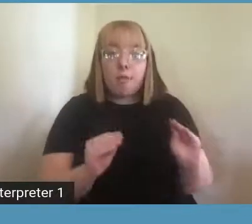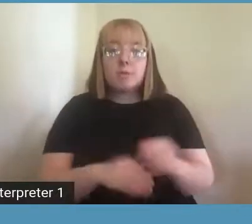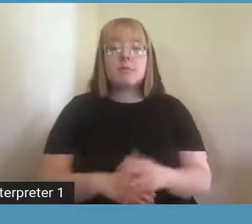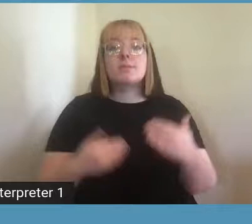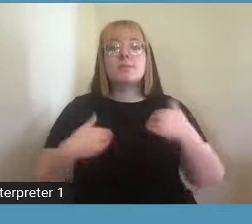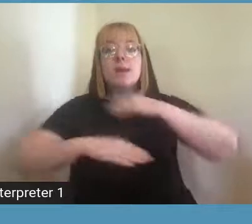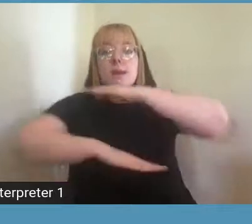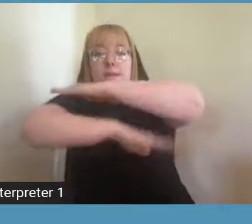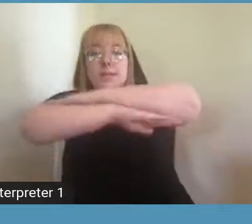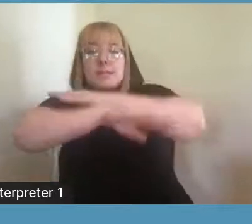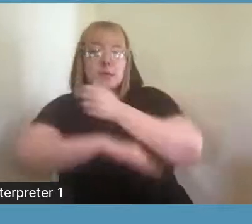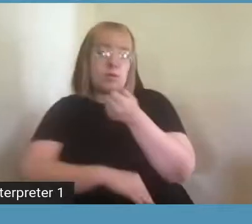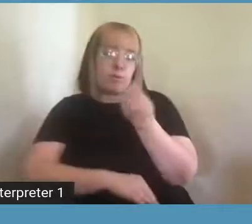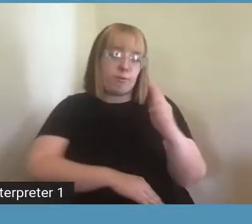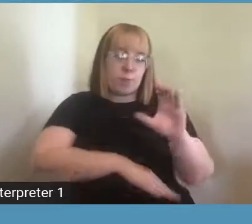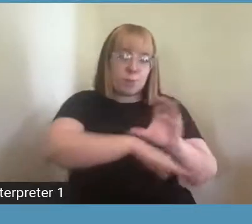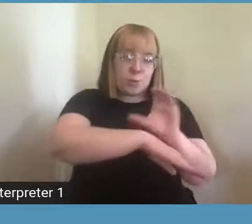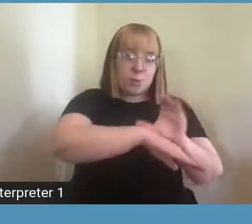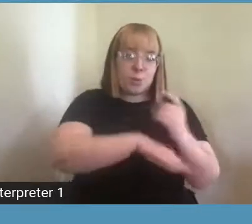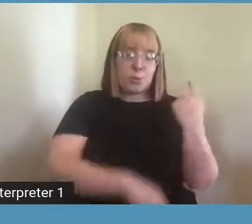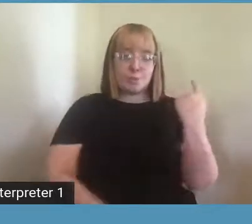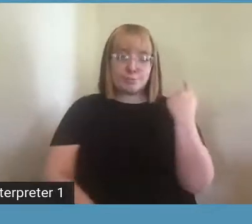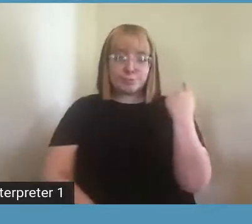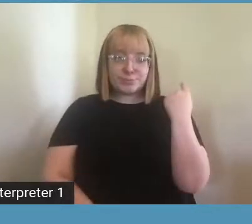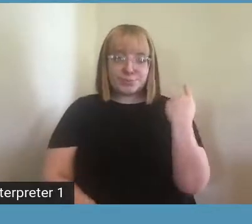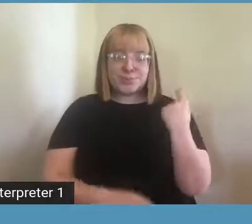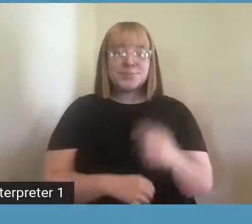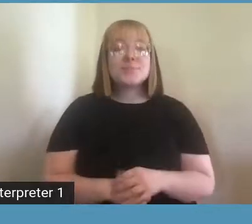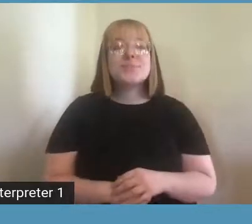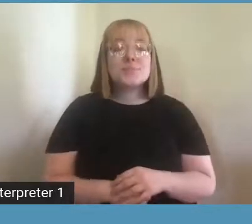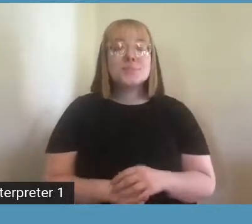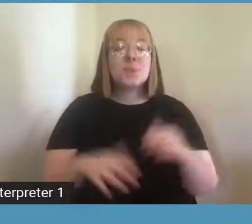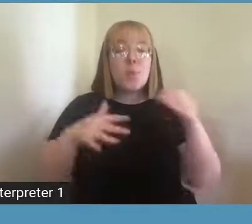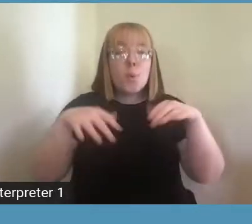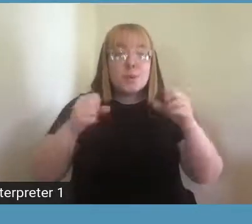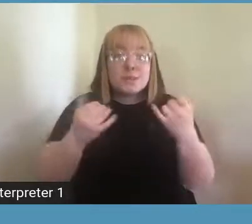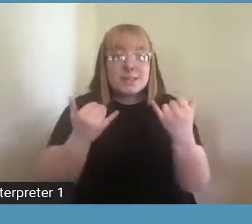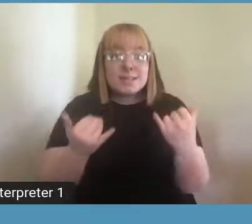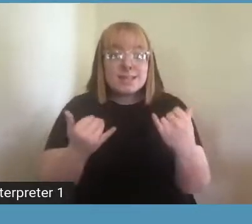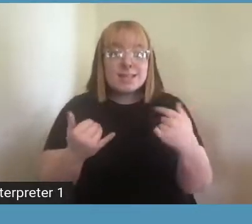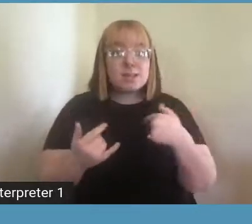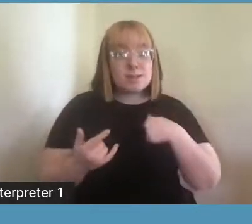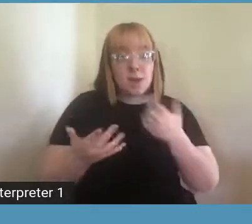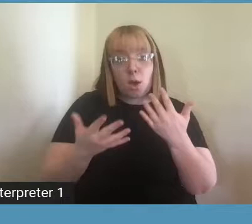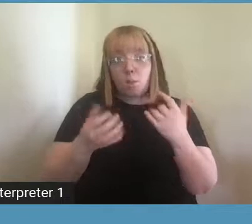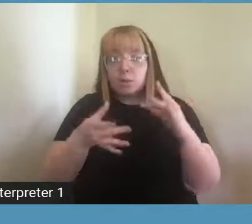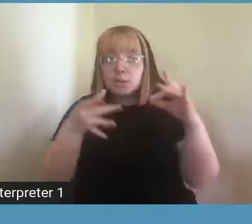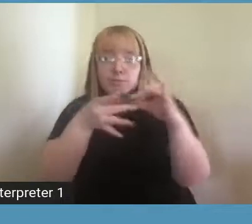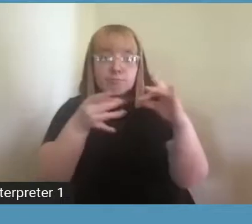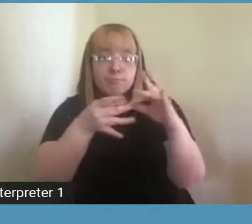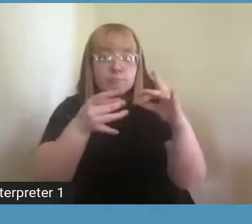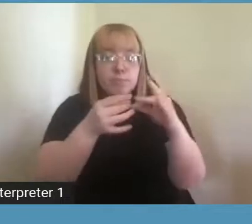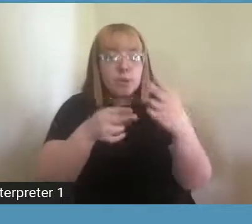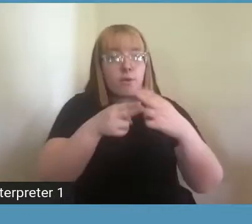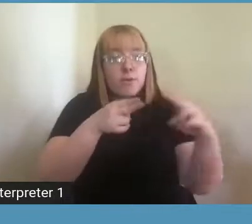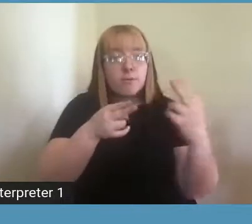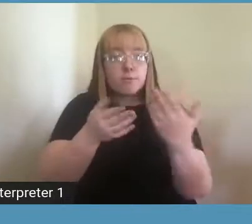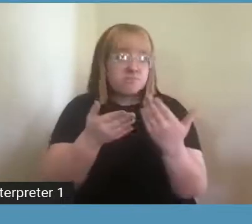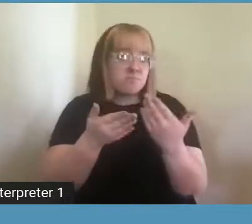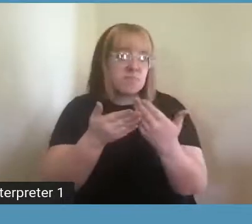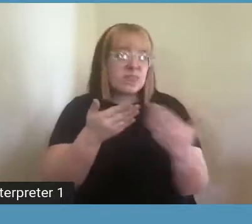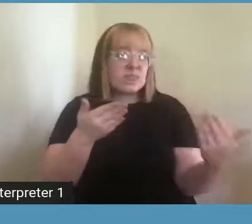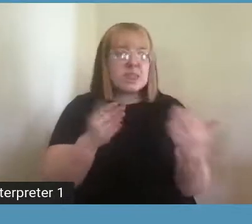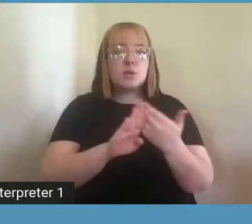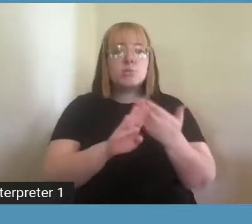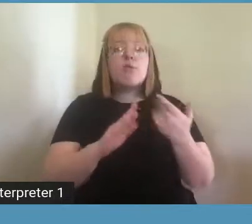desk and a few computers behind me. As the host for today's session, I would like to convey a few things to our attendees before we begin the